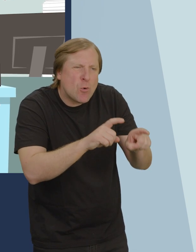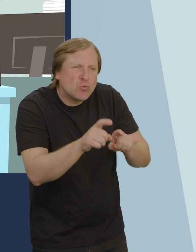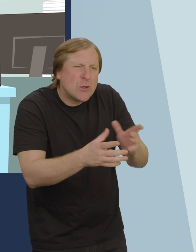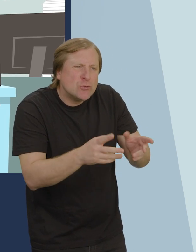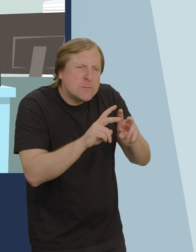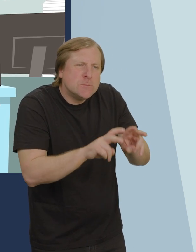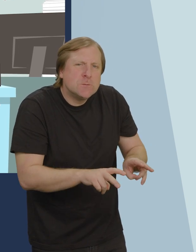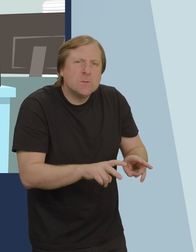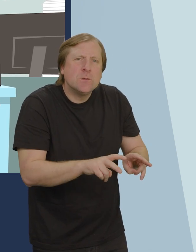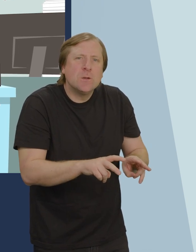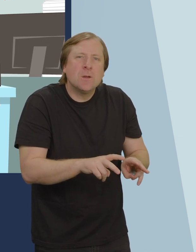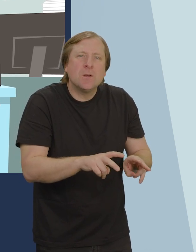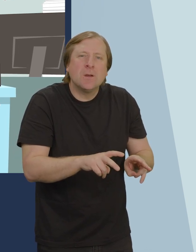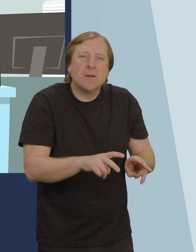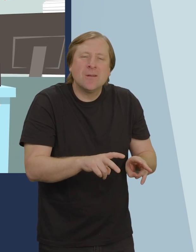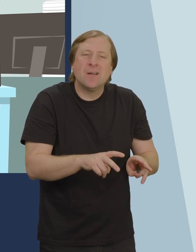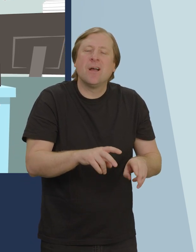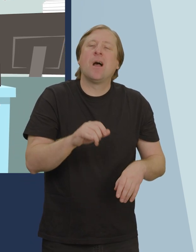and